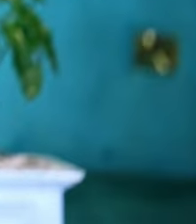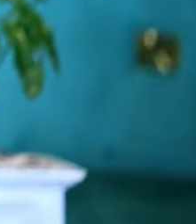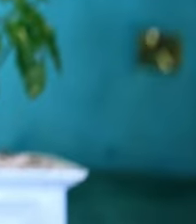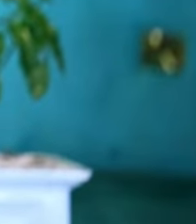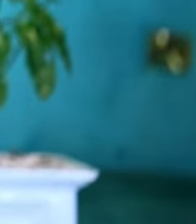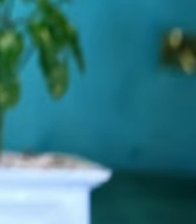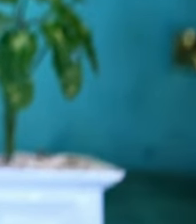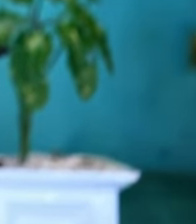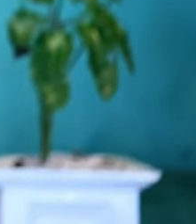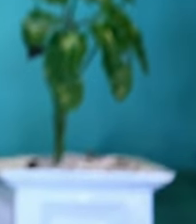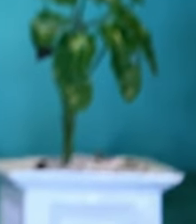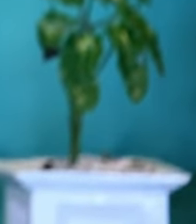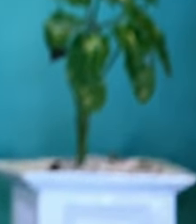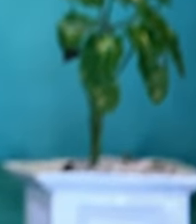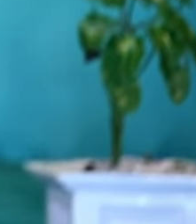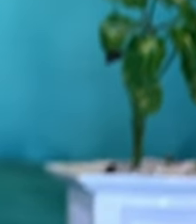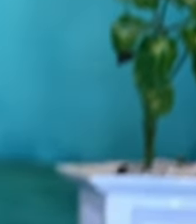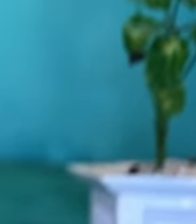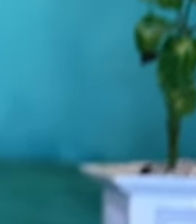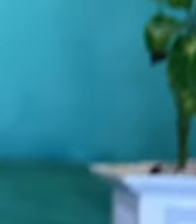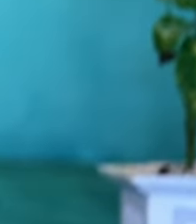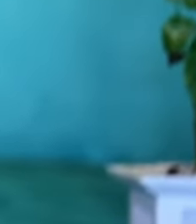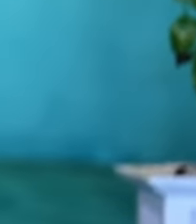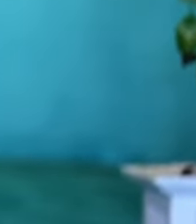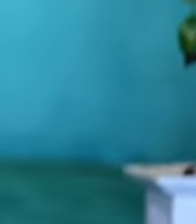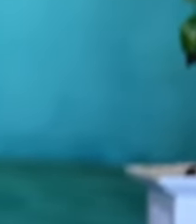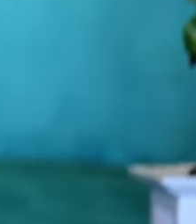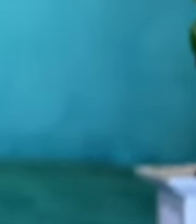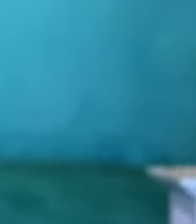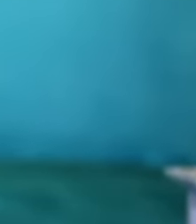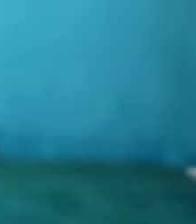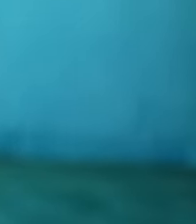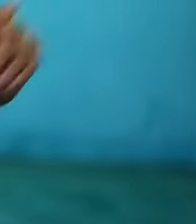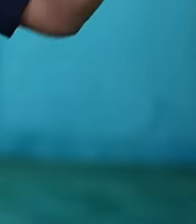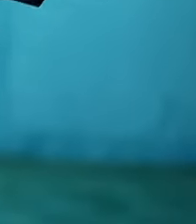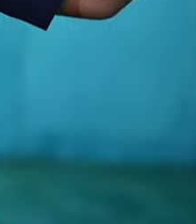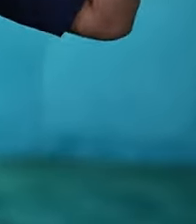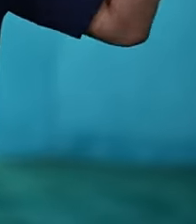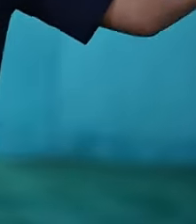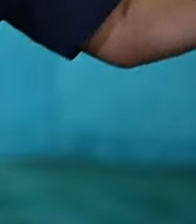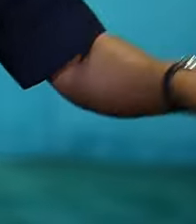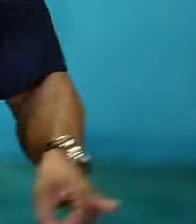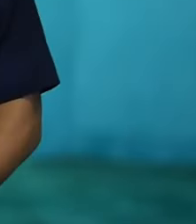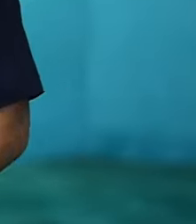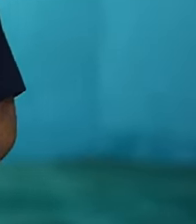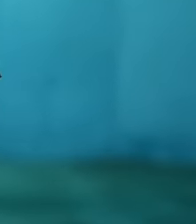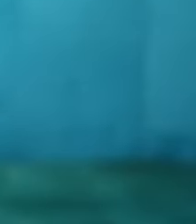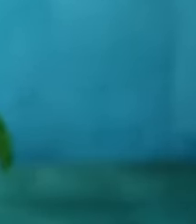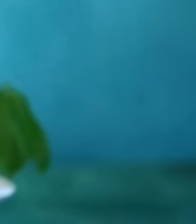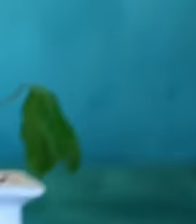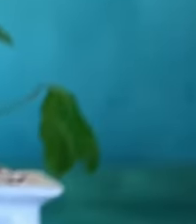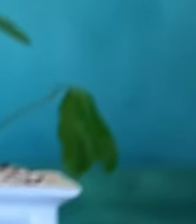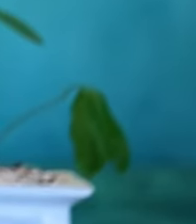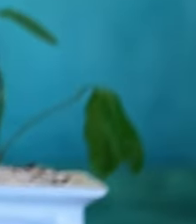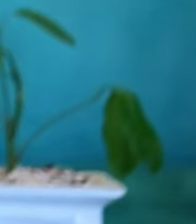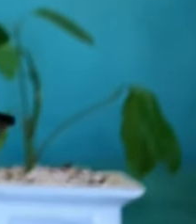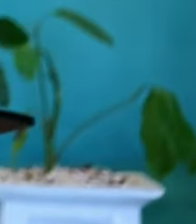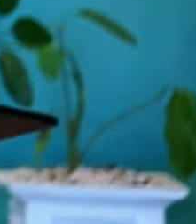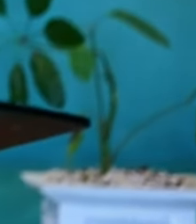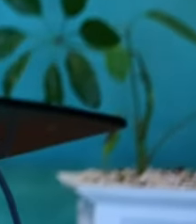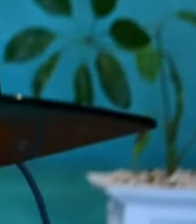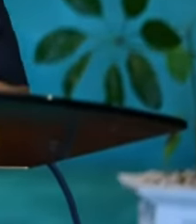the Christian must not enjoy peace in their marriage. Write this test down for the rest of your life. Let me give you the